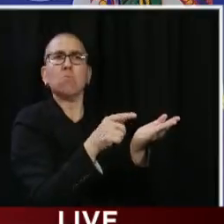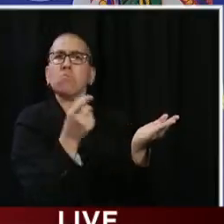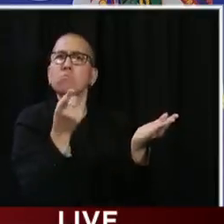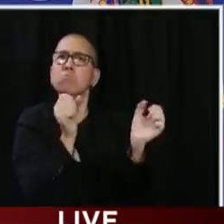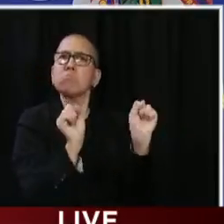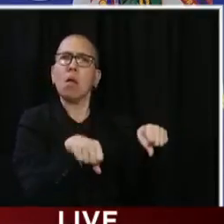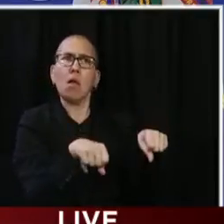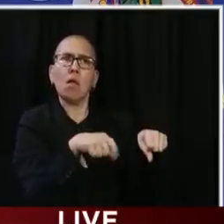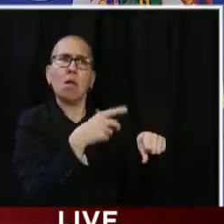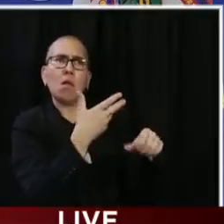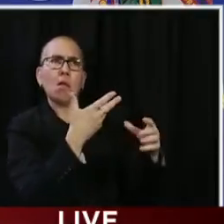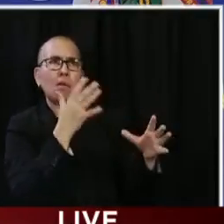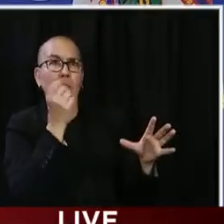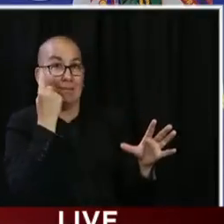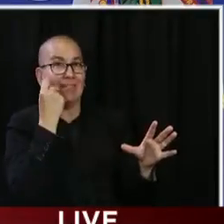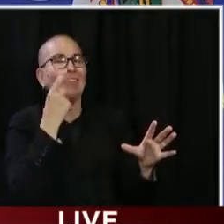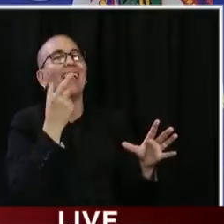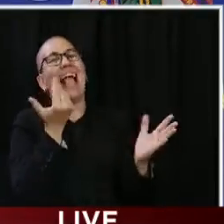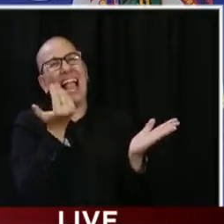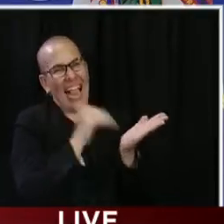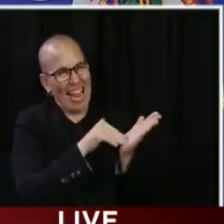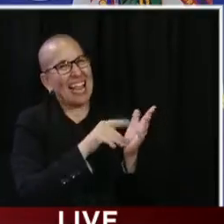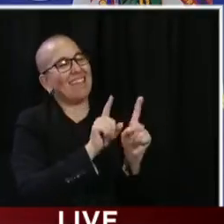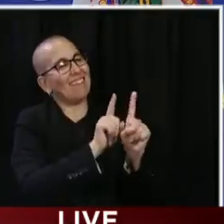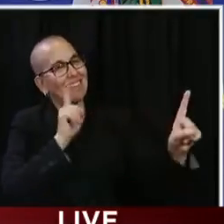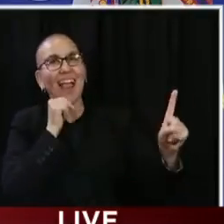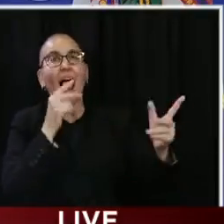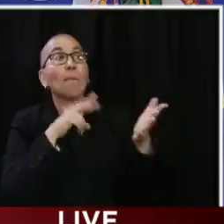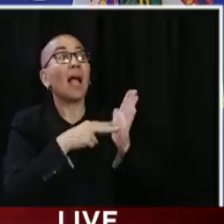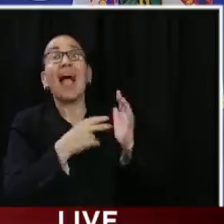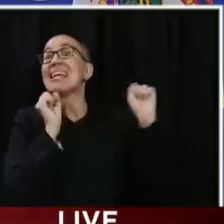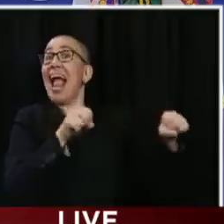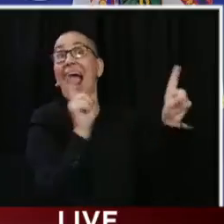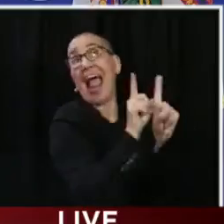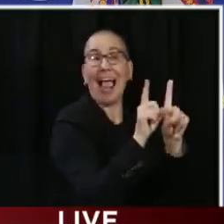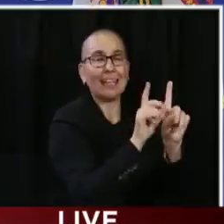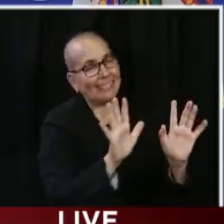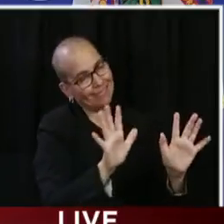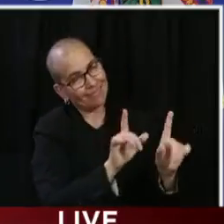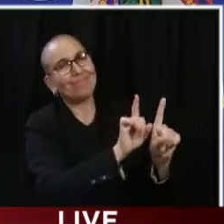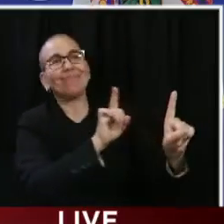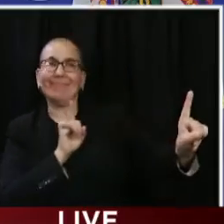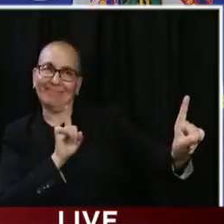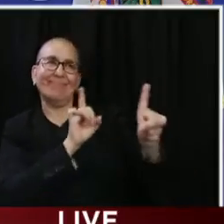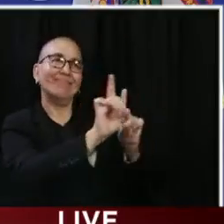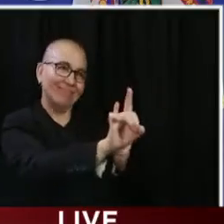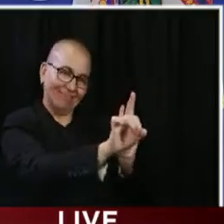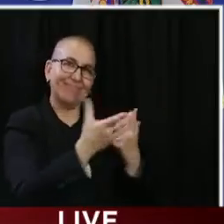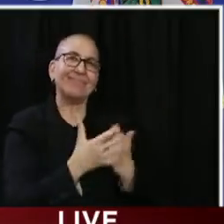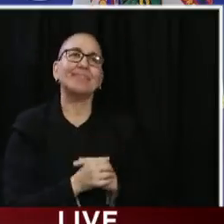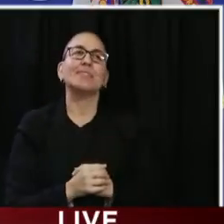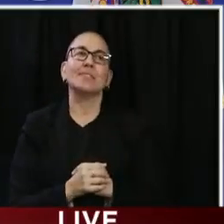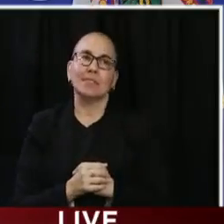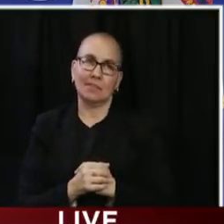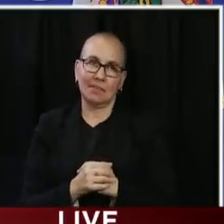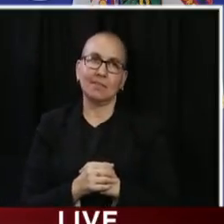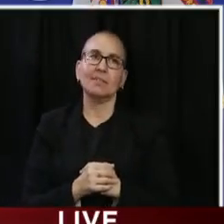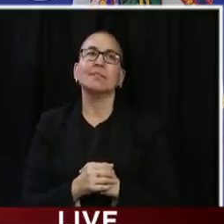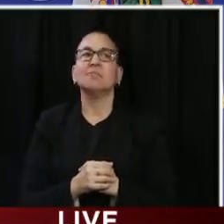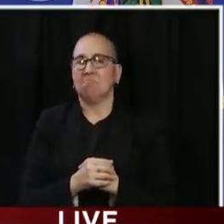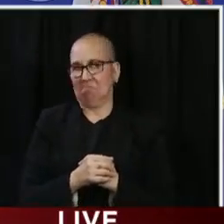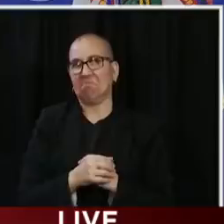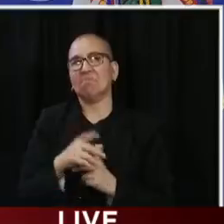to take a look at. So those are the three big changes coming on June 1st. And I just want to remind people sort of what remains the